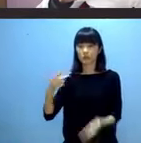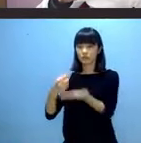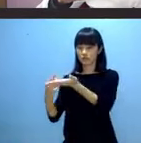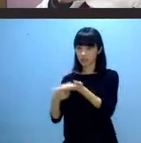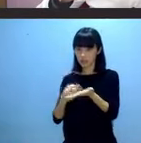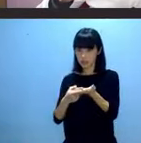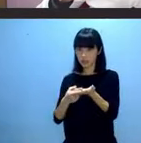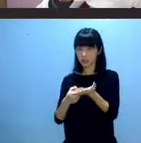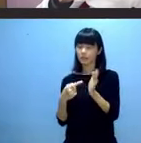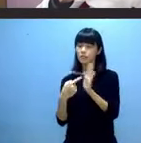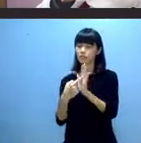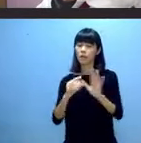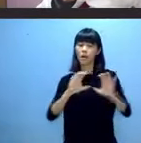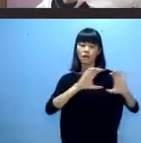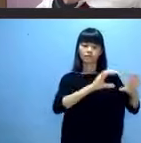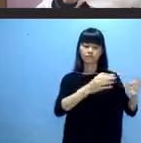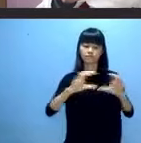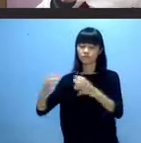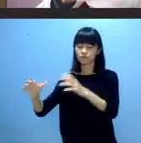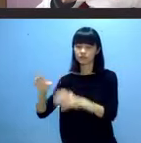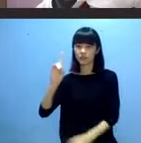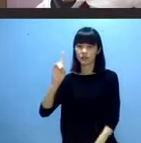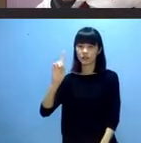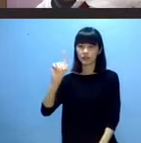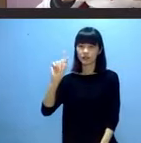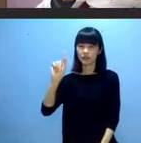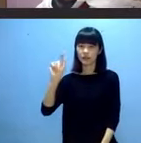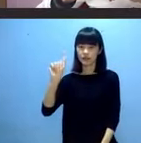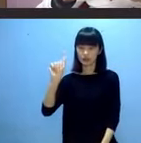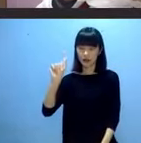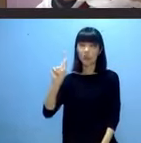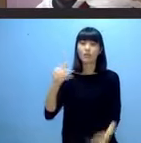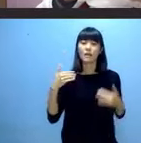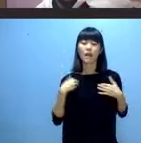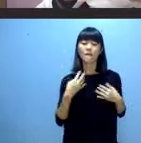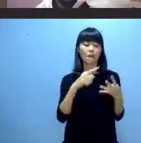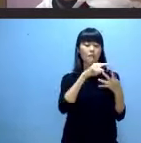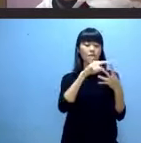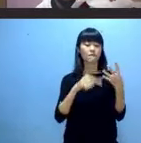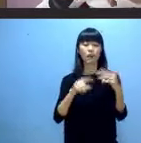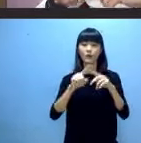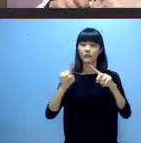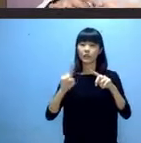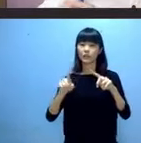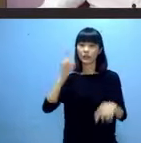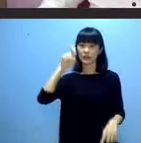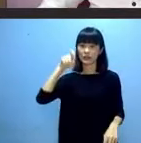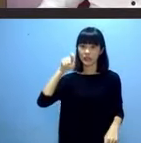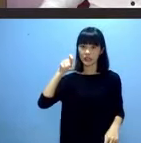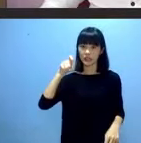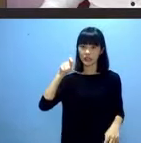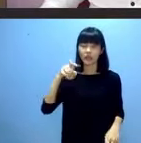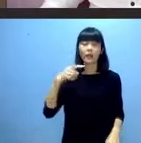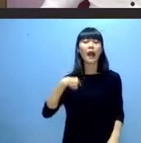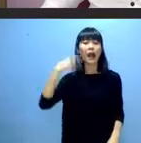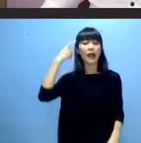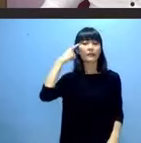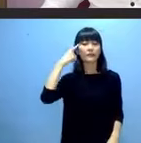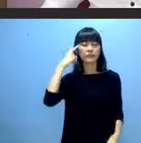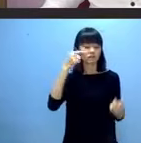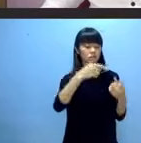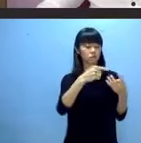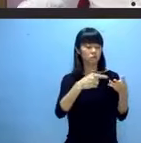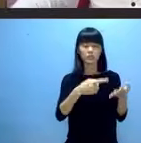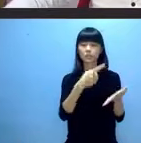There are four very apparent needs that have surfaced mm-hmm. up. I think mm-hmm. this is what we can do. And then, you know, 12